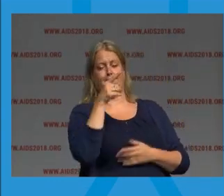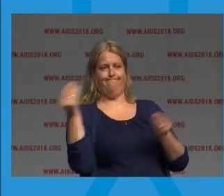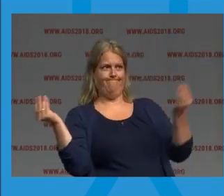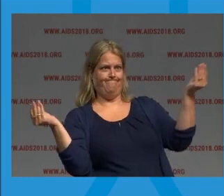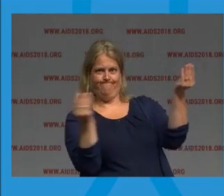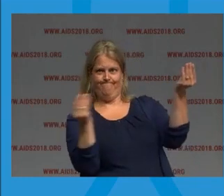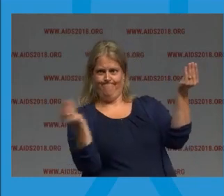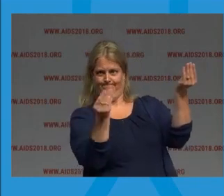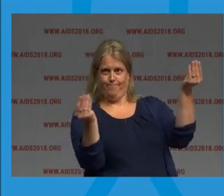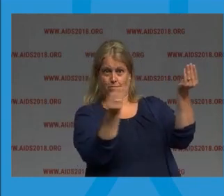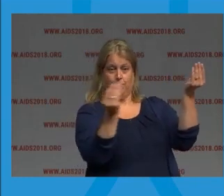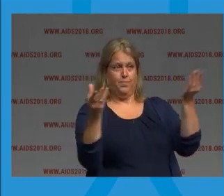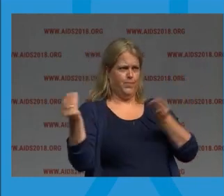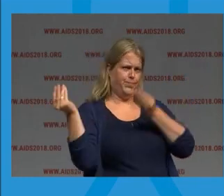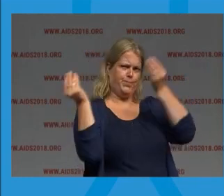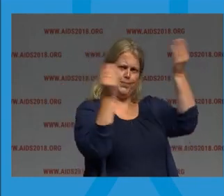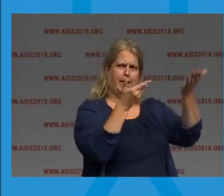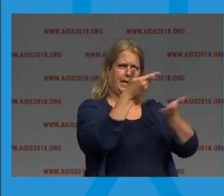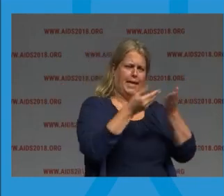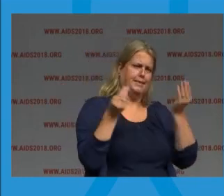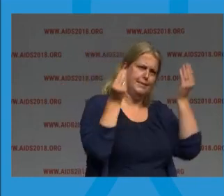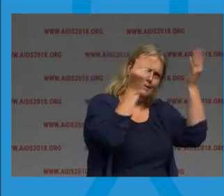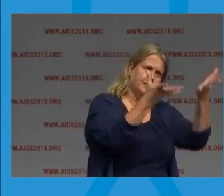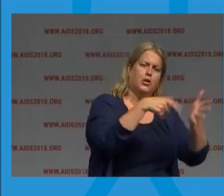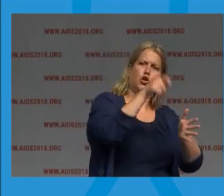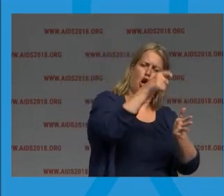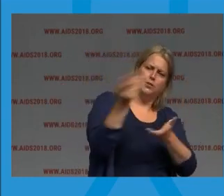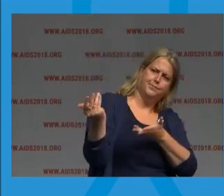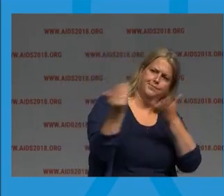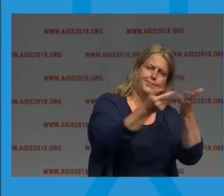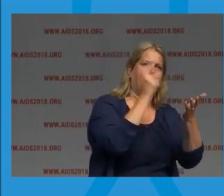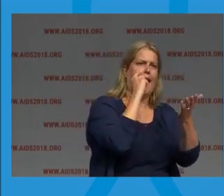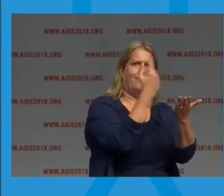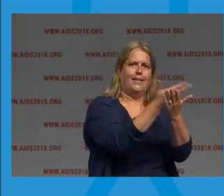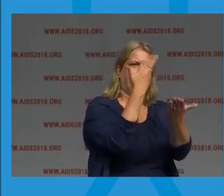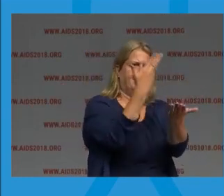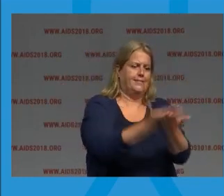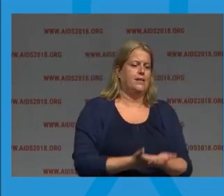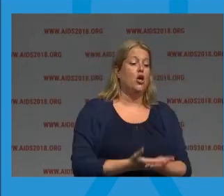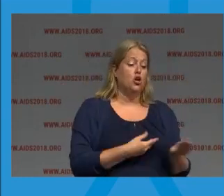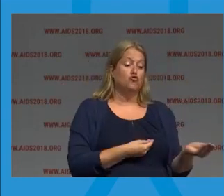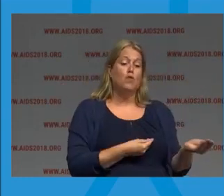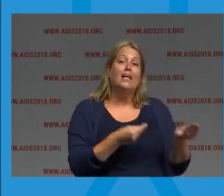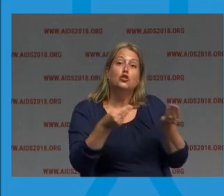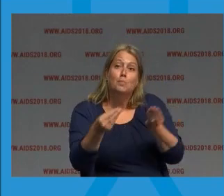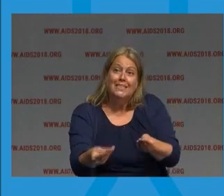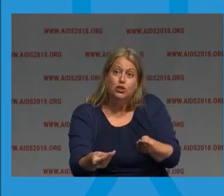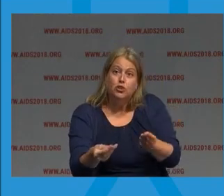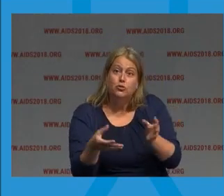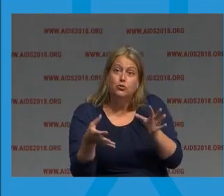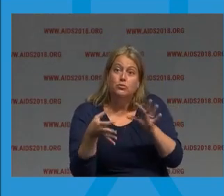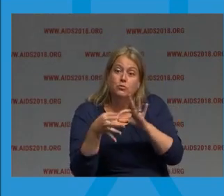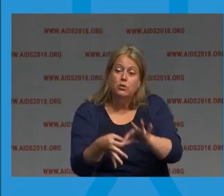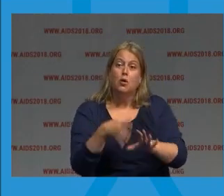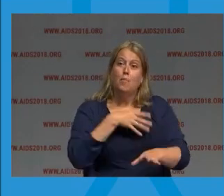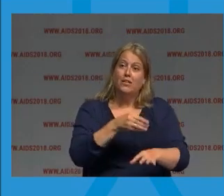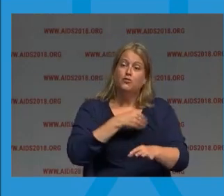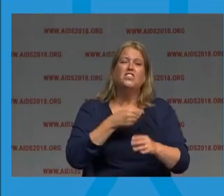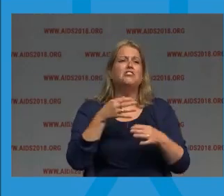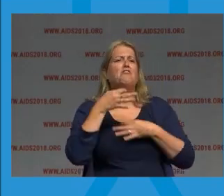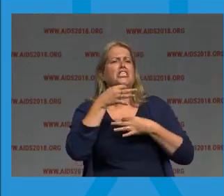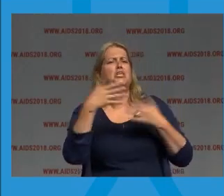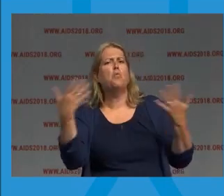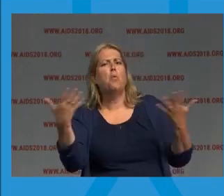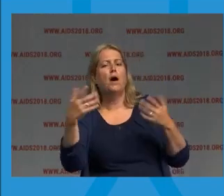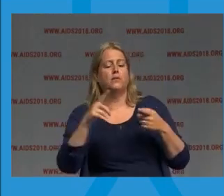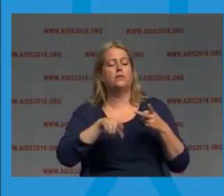case, brought forth to the court evidence about what is the risk of transmission through breastfeeding, brought in